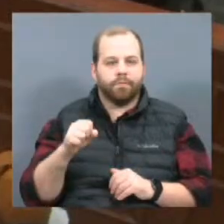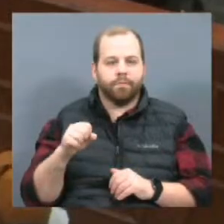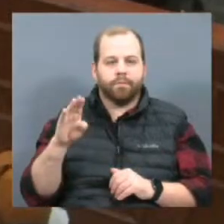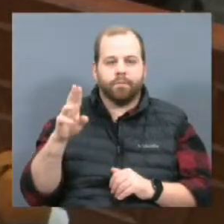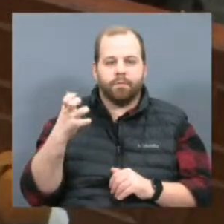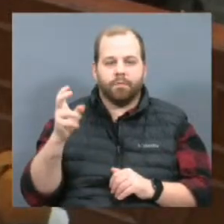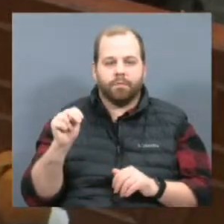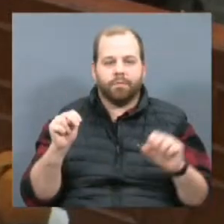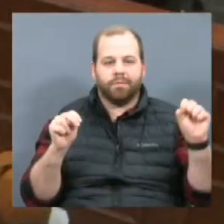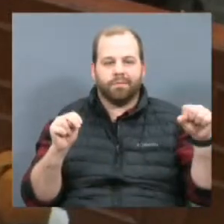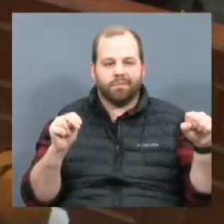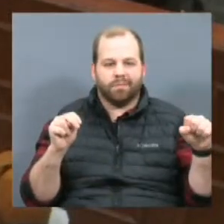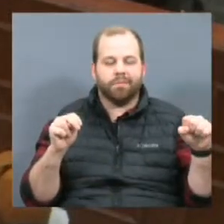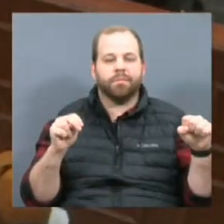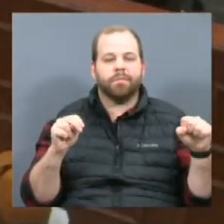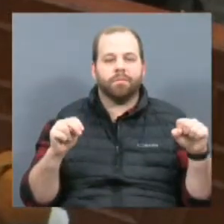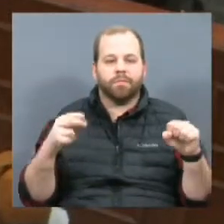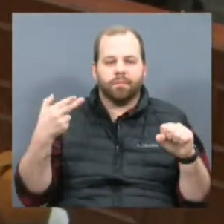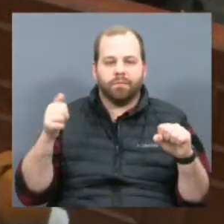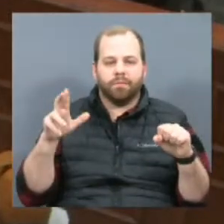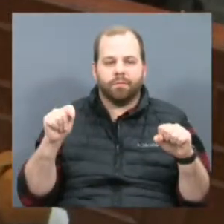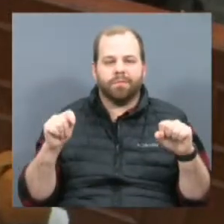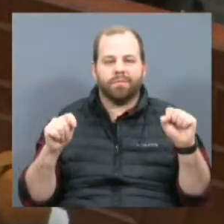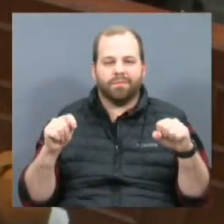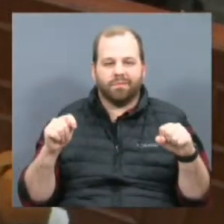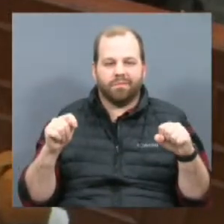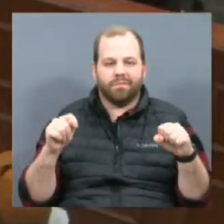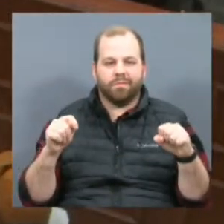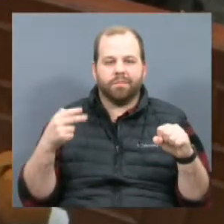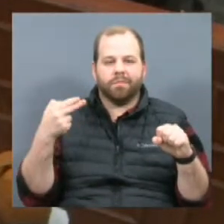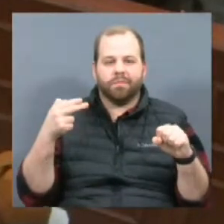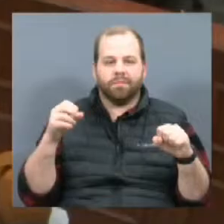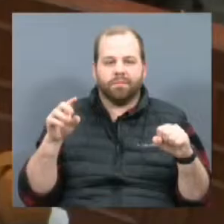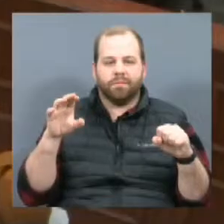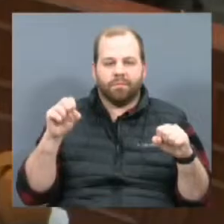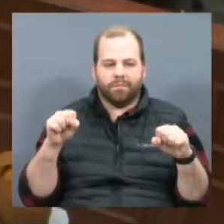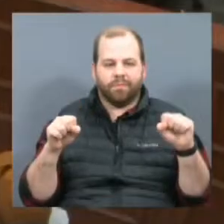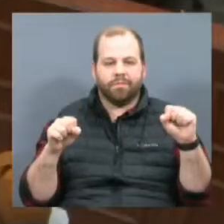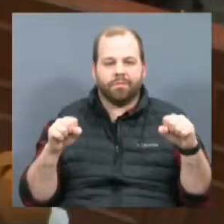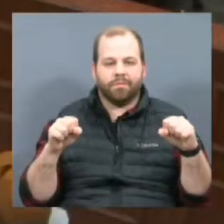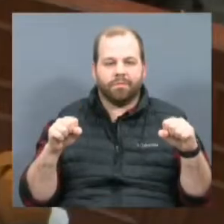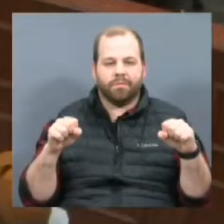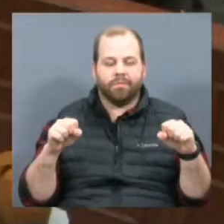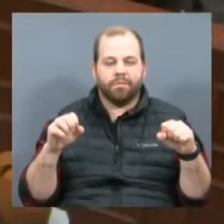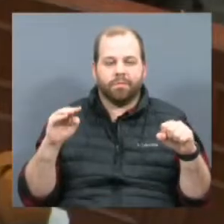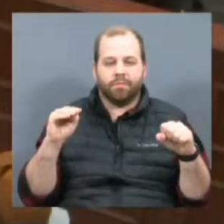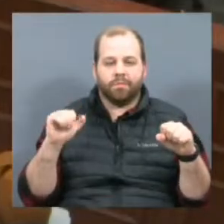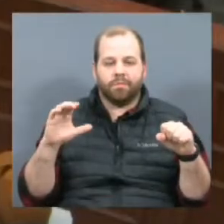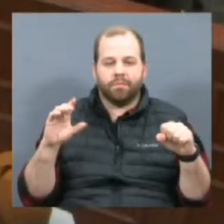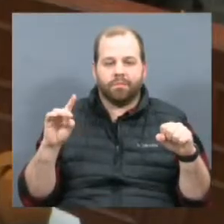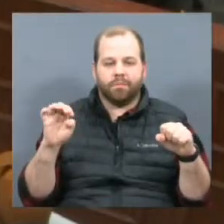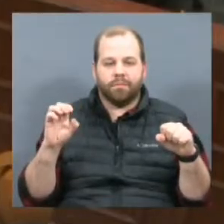Commissioner Brown? Yes. Hart? Yes. Hodges? Yes. McDonald?